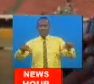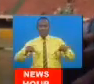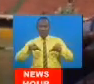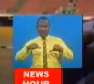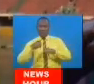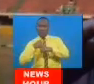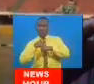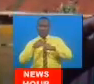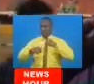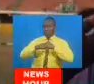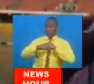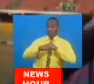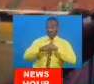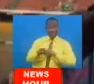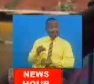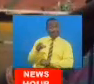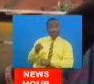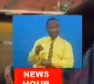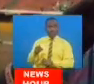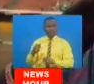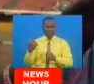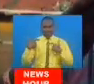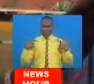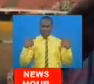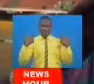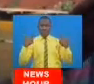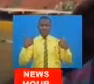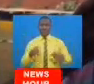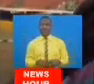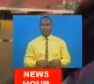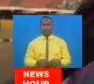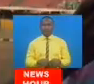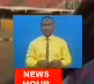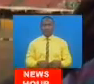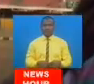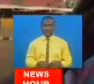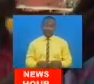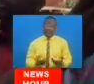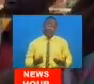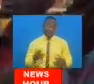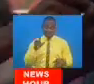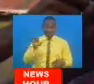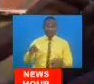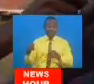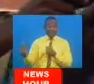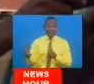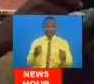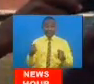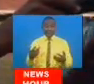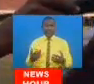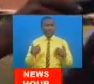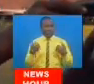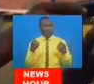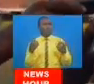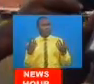at all. And they were very, very physical in the air. So that was the strategy they adapted. We have a lot to